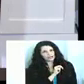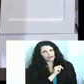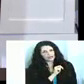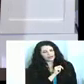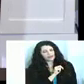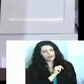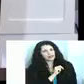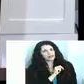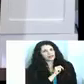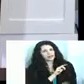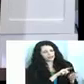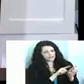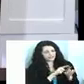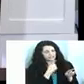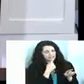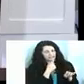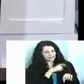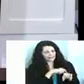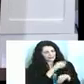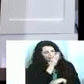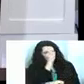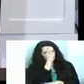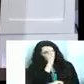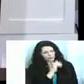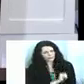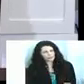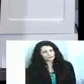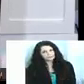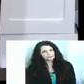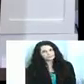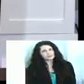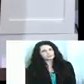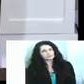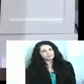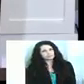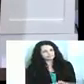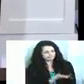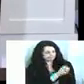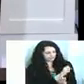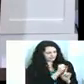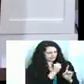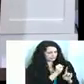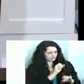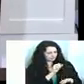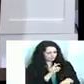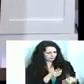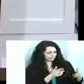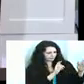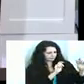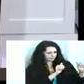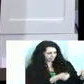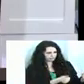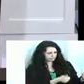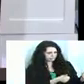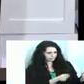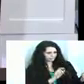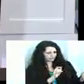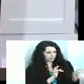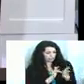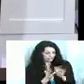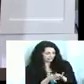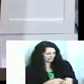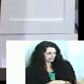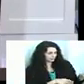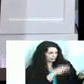is noontime. So here is the scene of Jesus sat at the well with this woman at